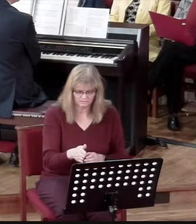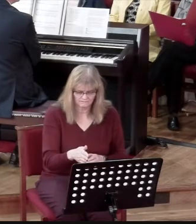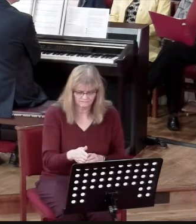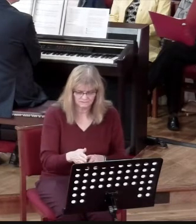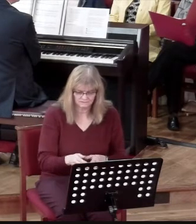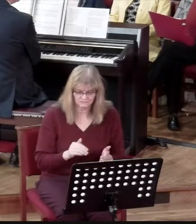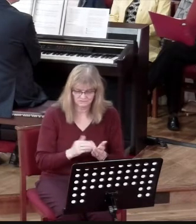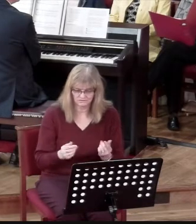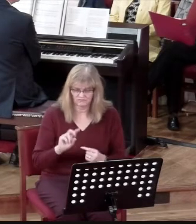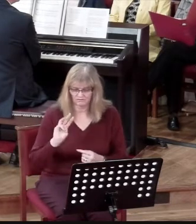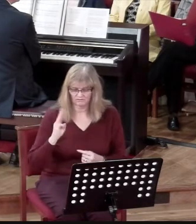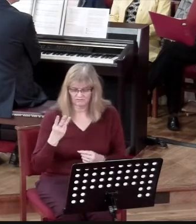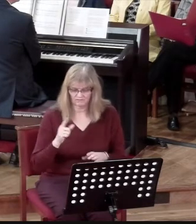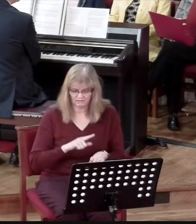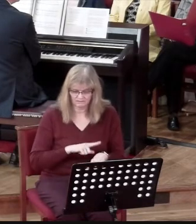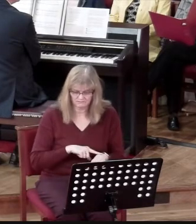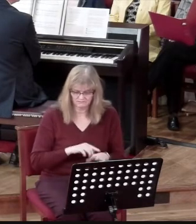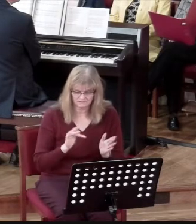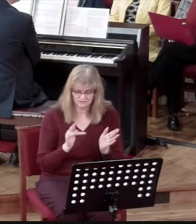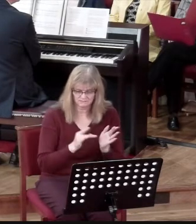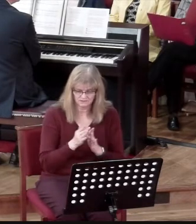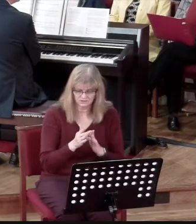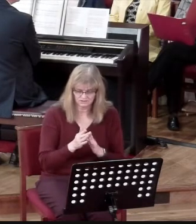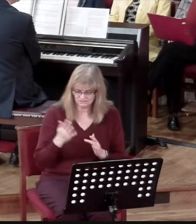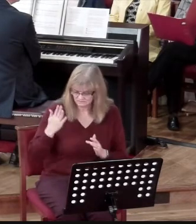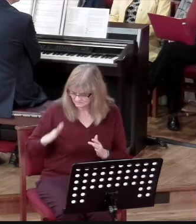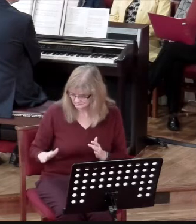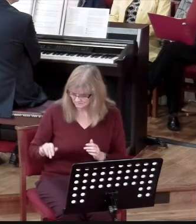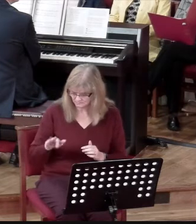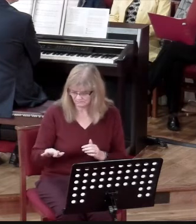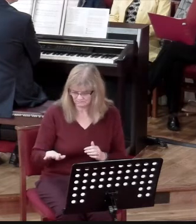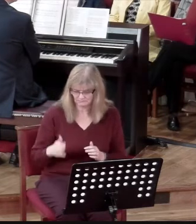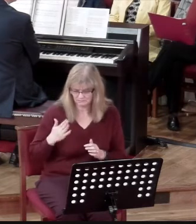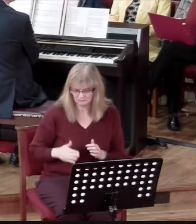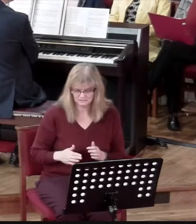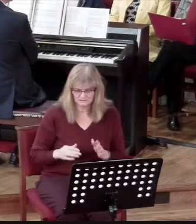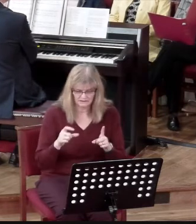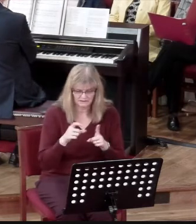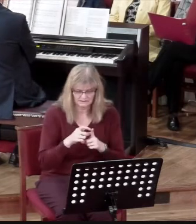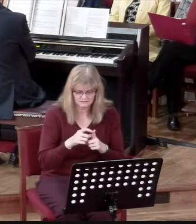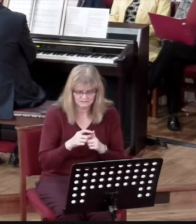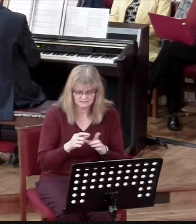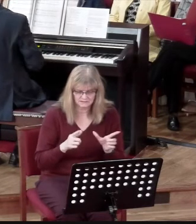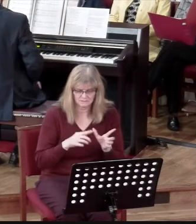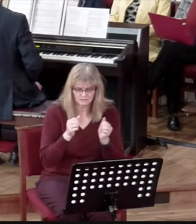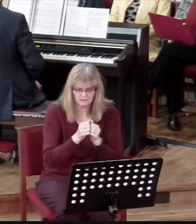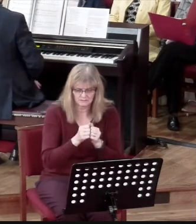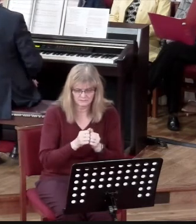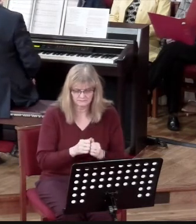This was now the third time Jesus had appeared to his disciples after he was raised from the dead. Amen.